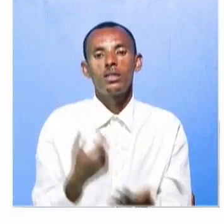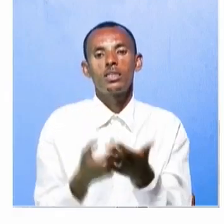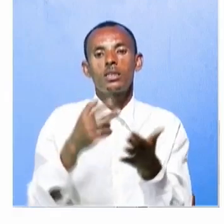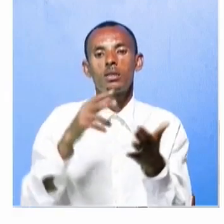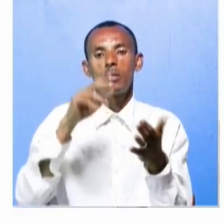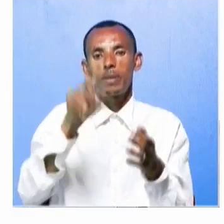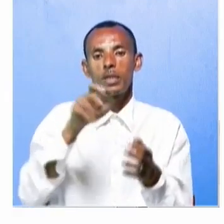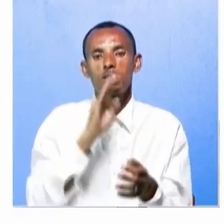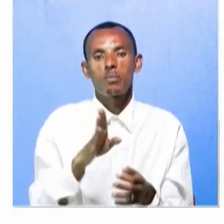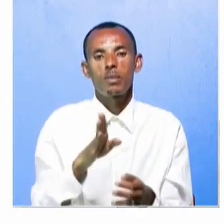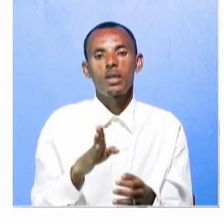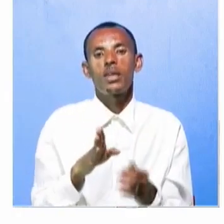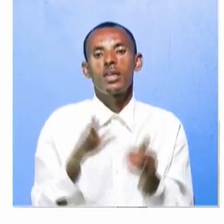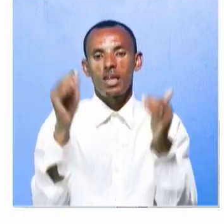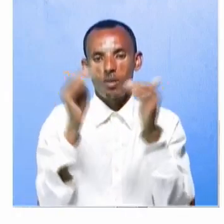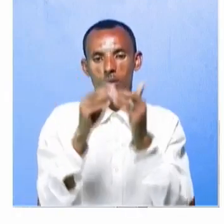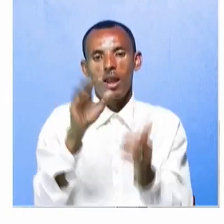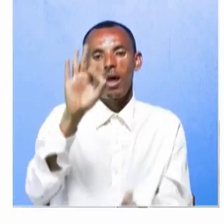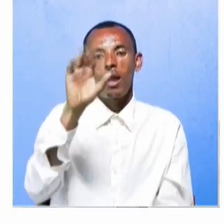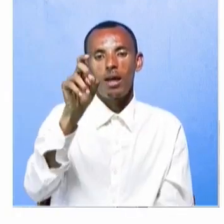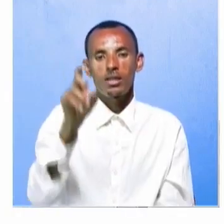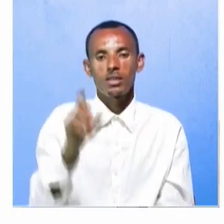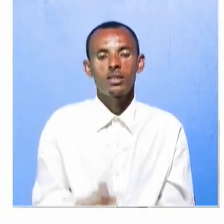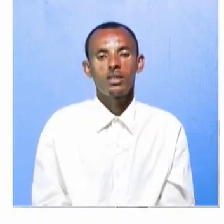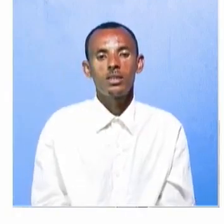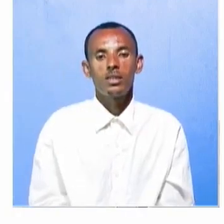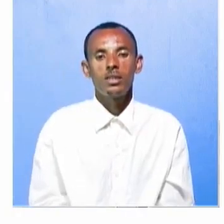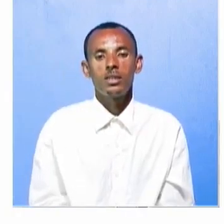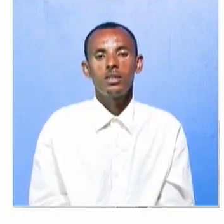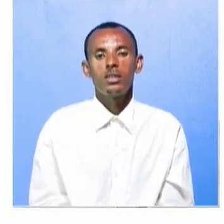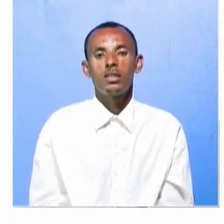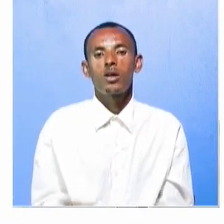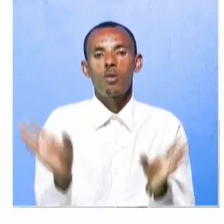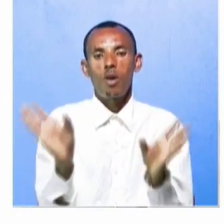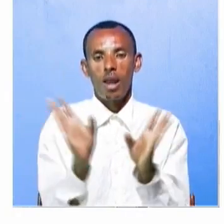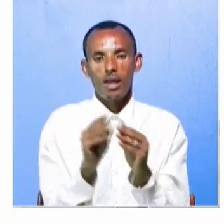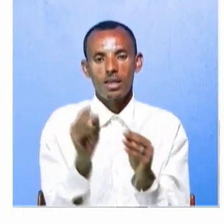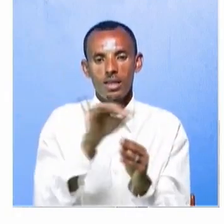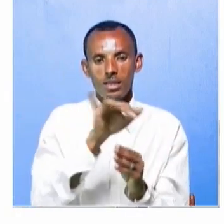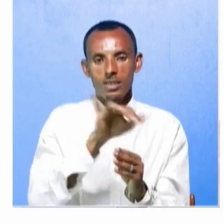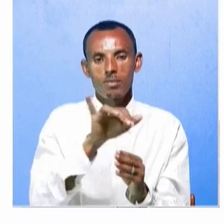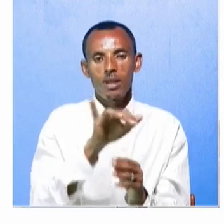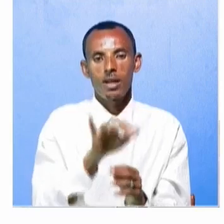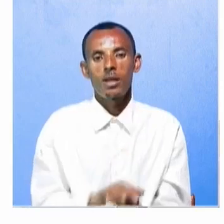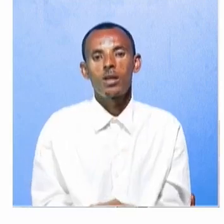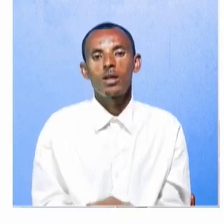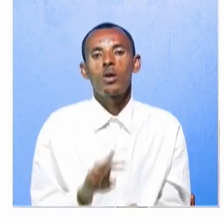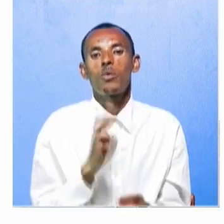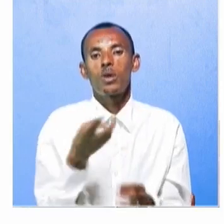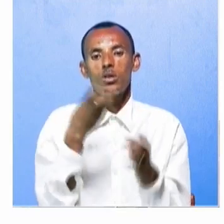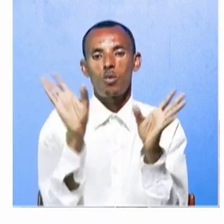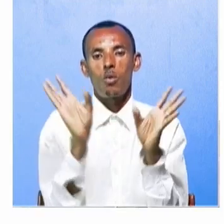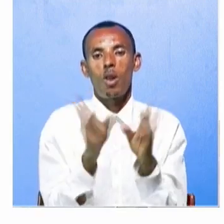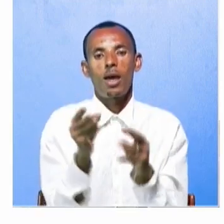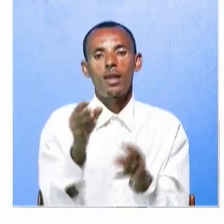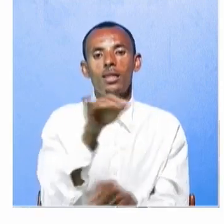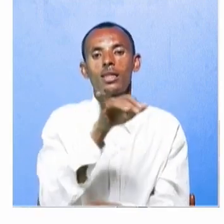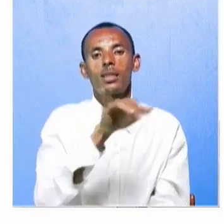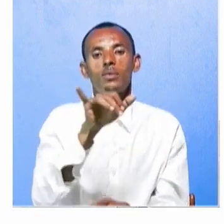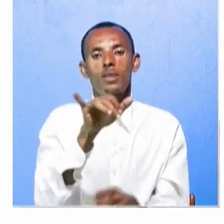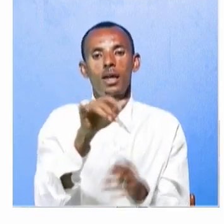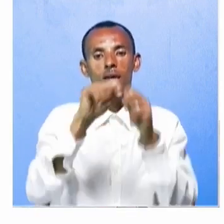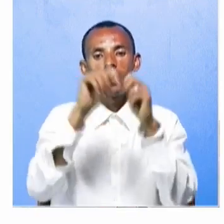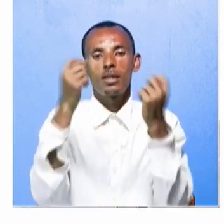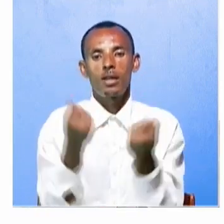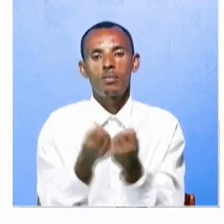same as 9x, right? So collecting like terms, now we need to collect like terms.